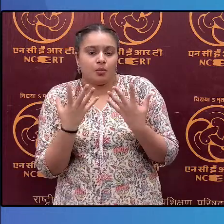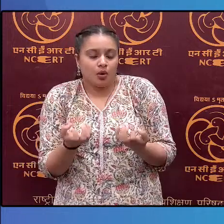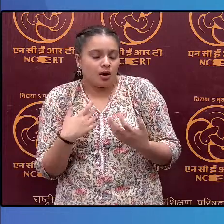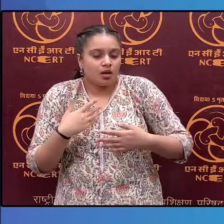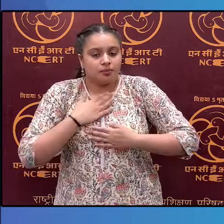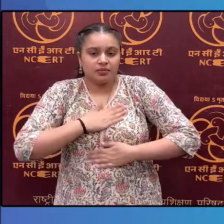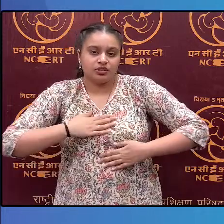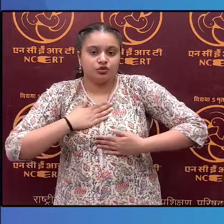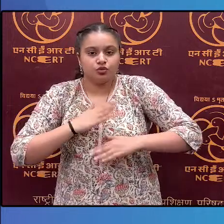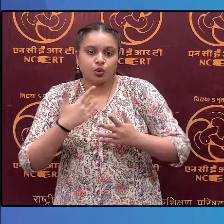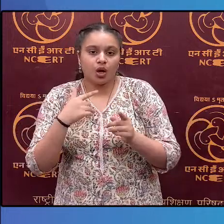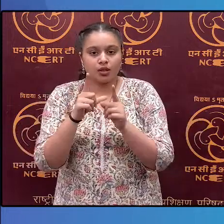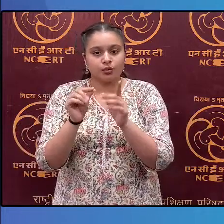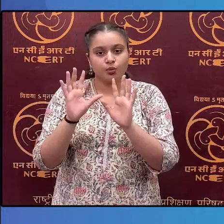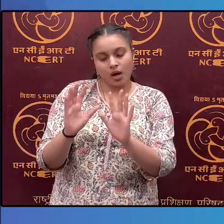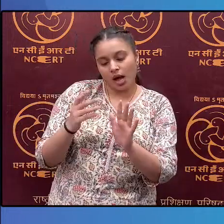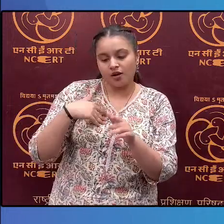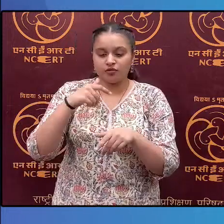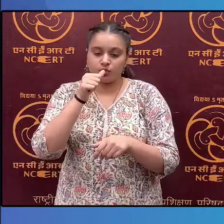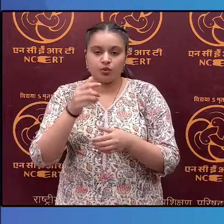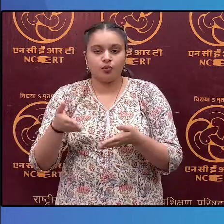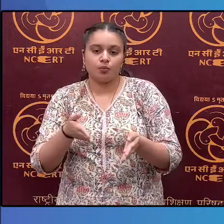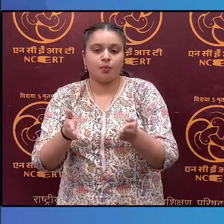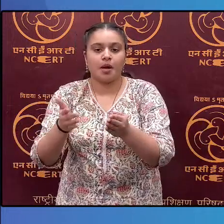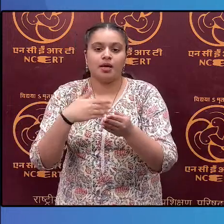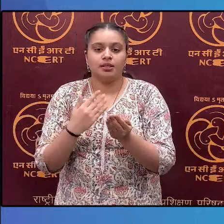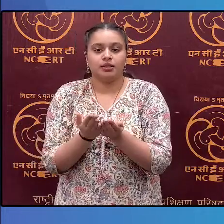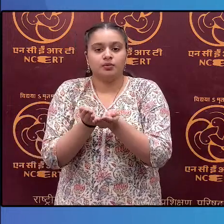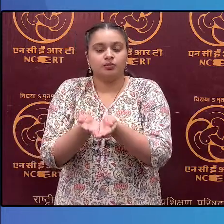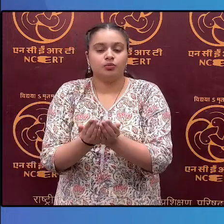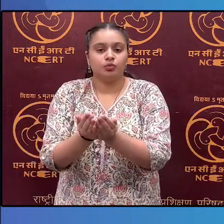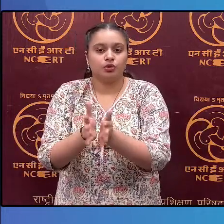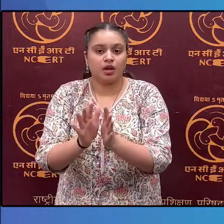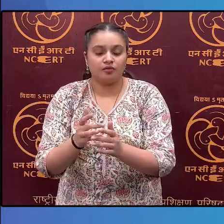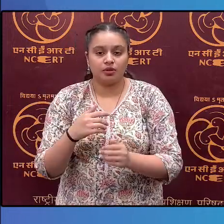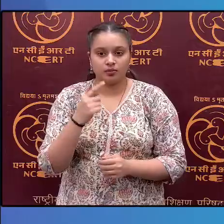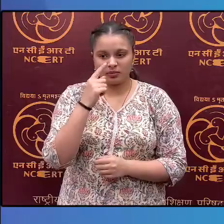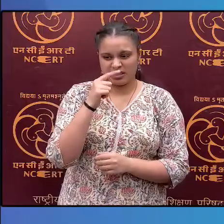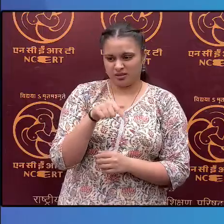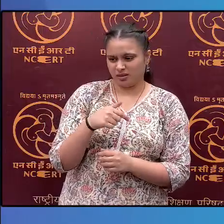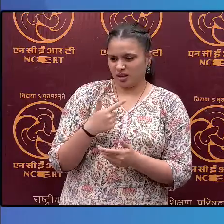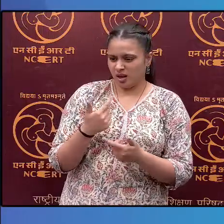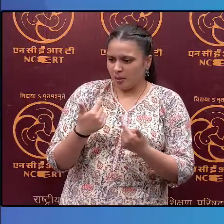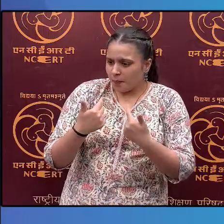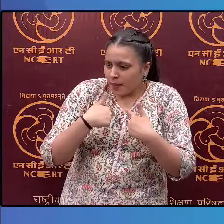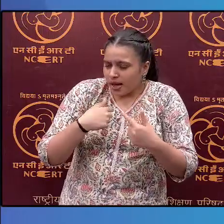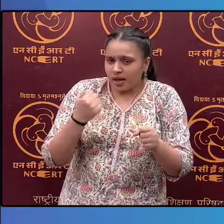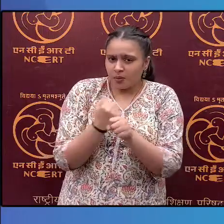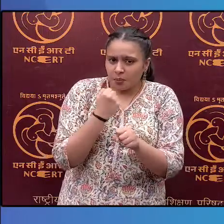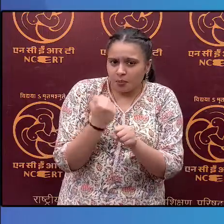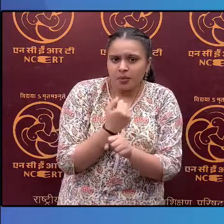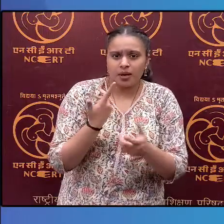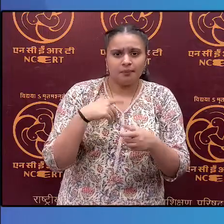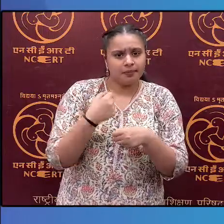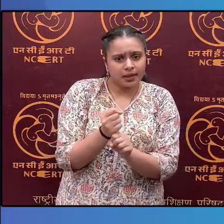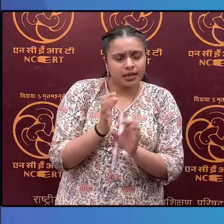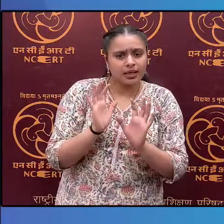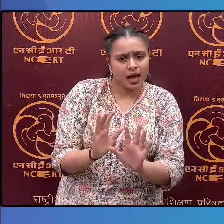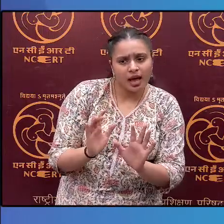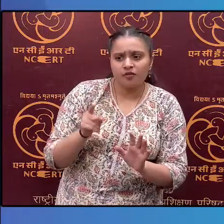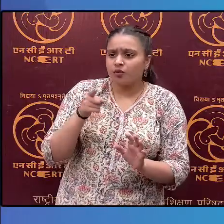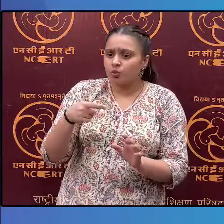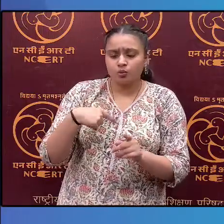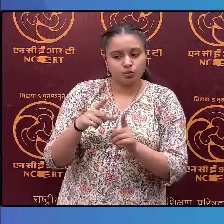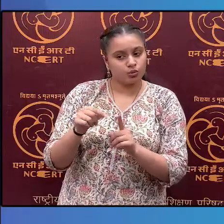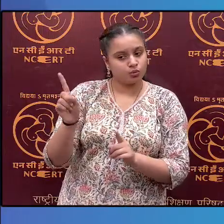enjoying that I am putting your boat into the water. But then Meena was like, I am putting my effort into it and you shouldn't be